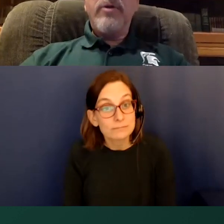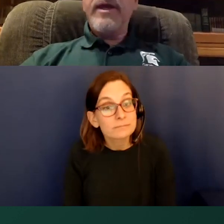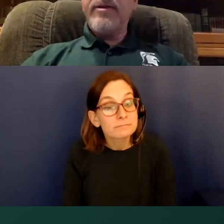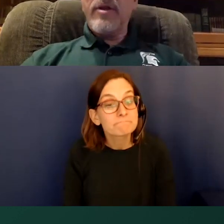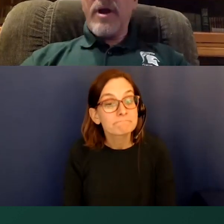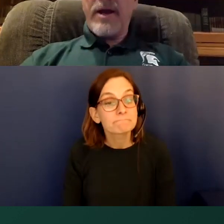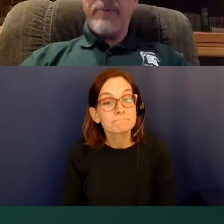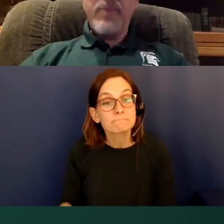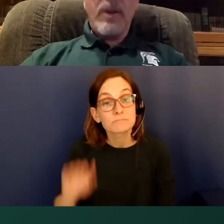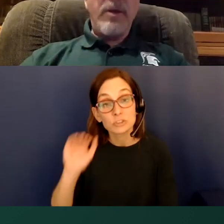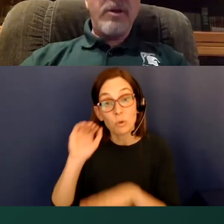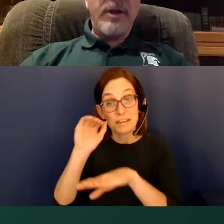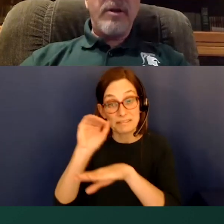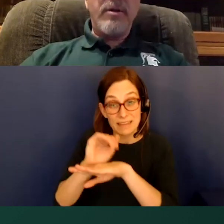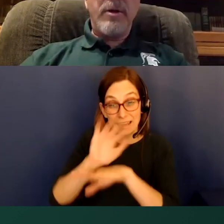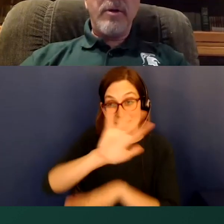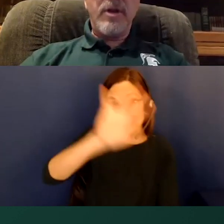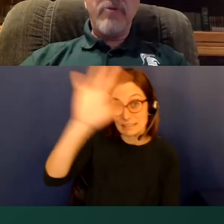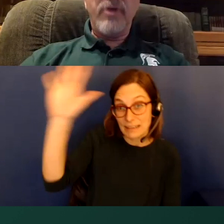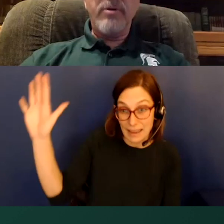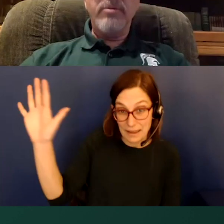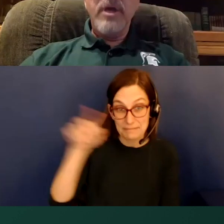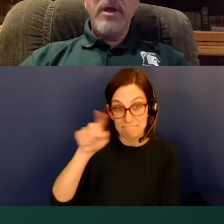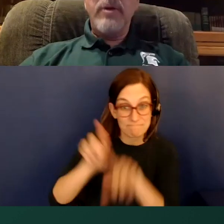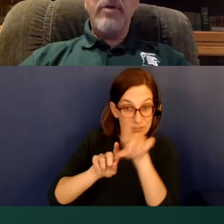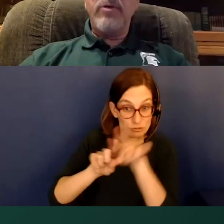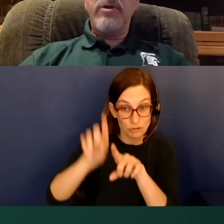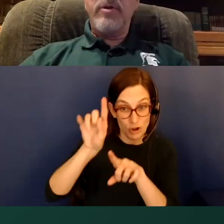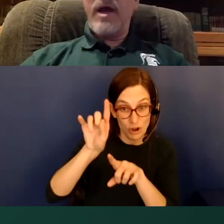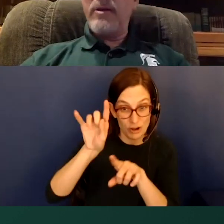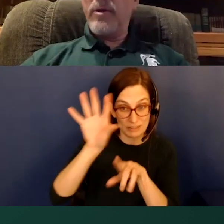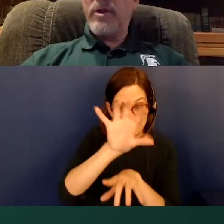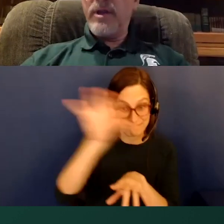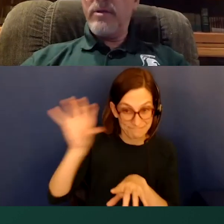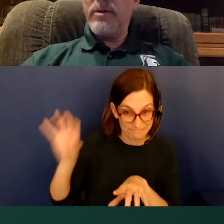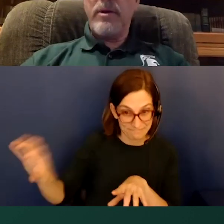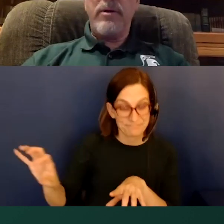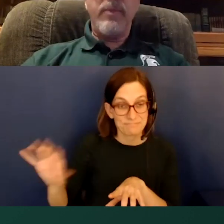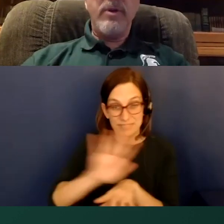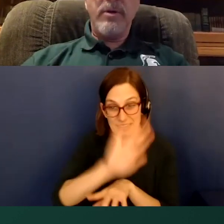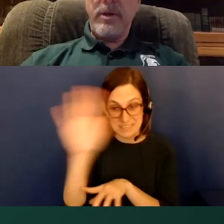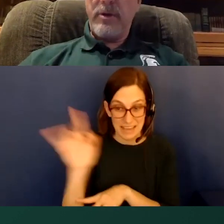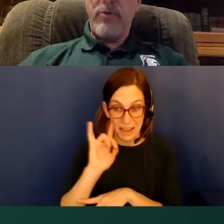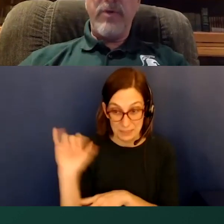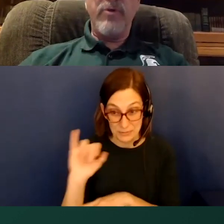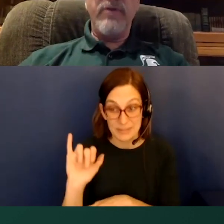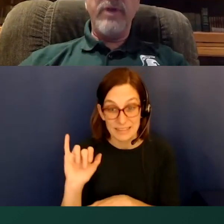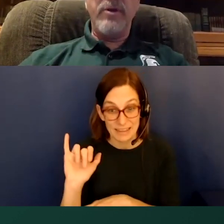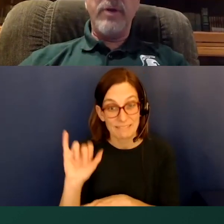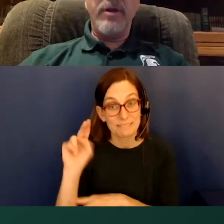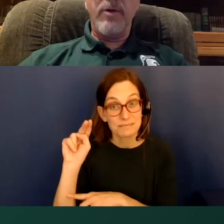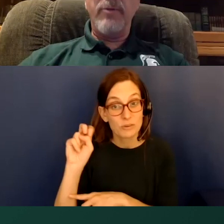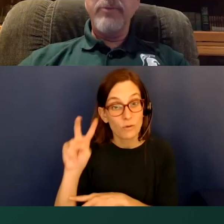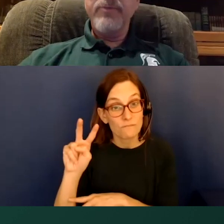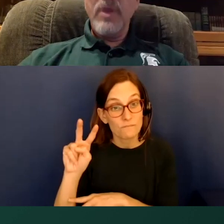So the night sky. Here's a nice star chart. This is what the sky looks like on November evenings